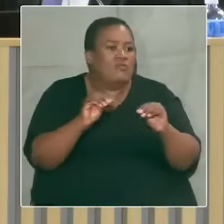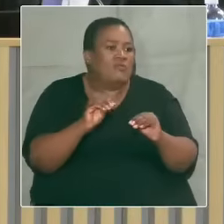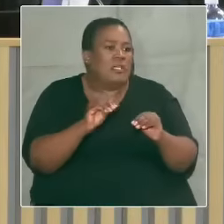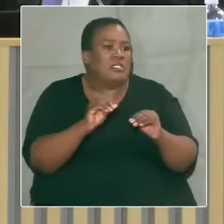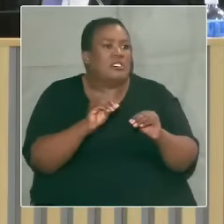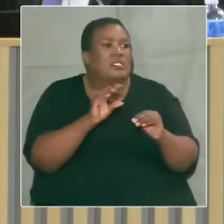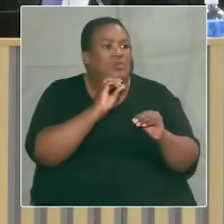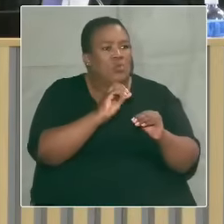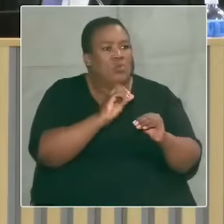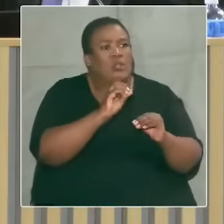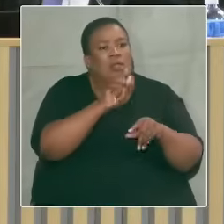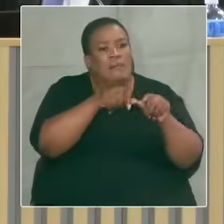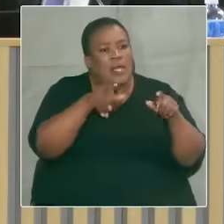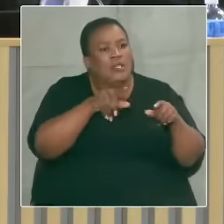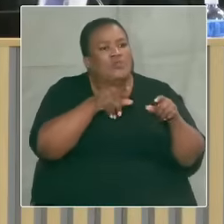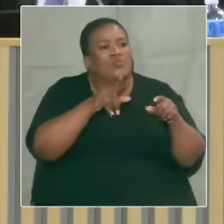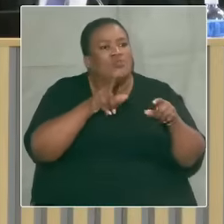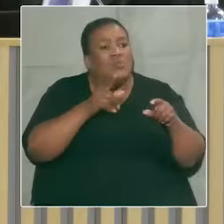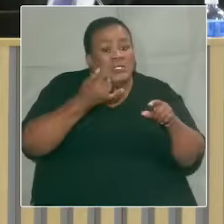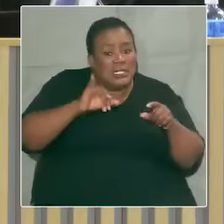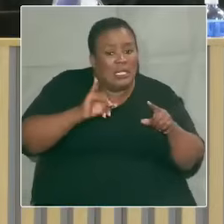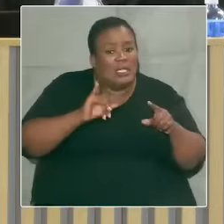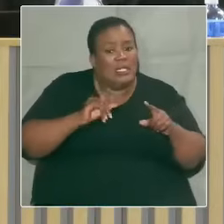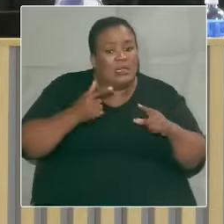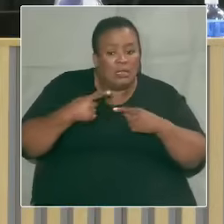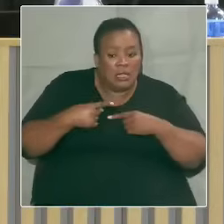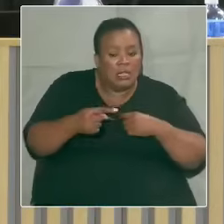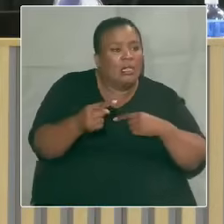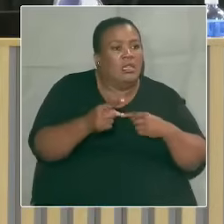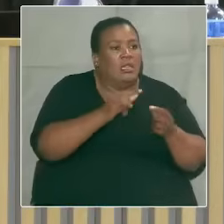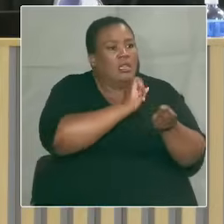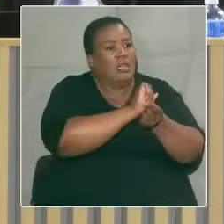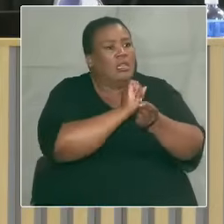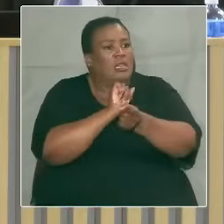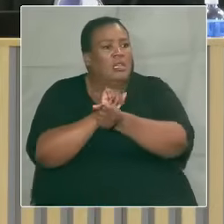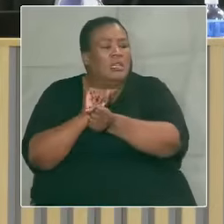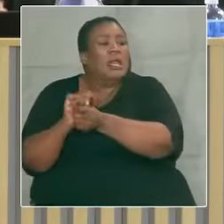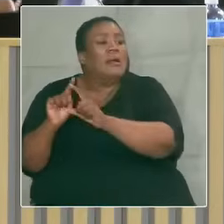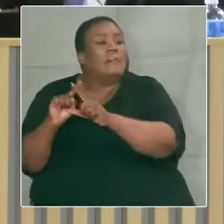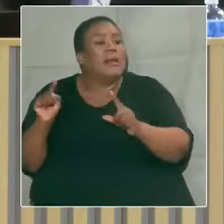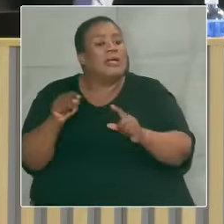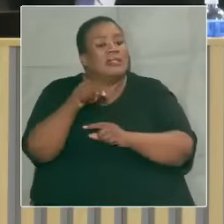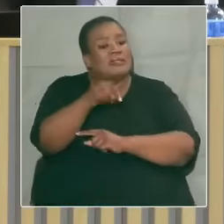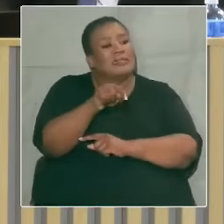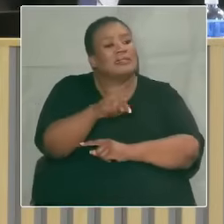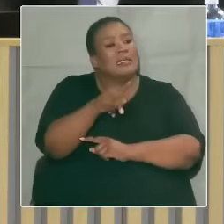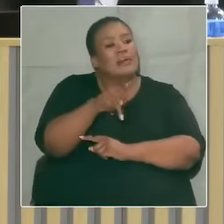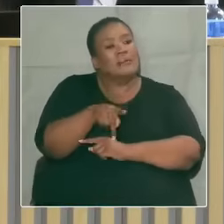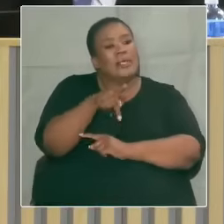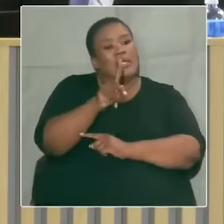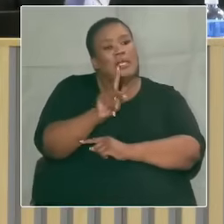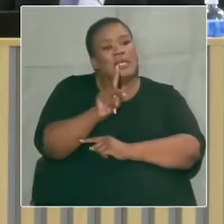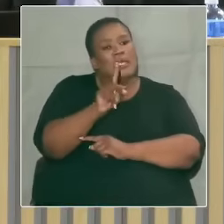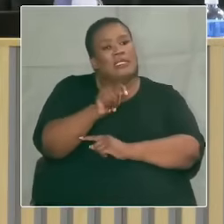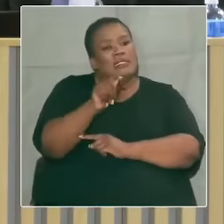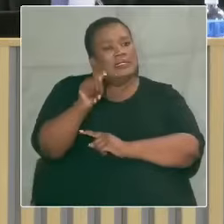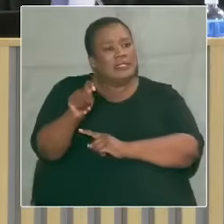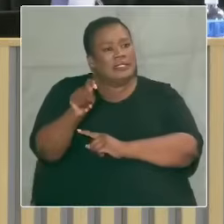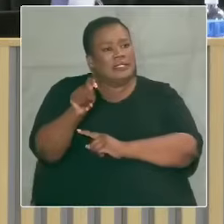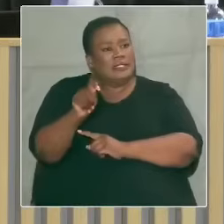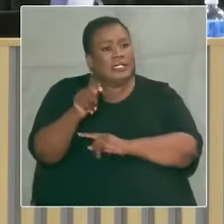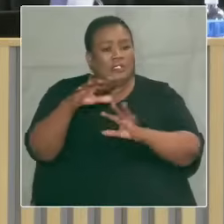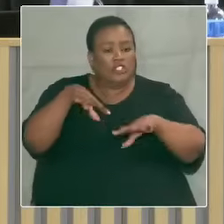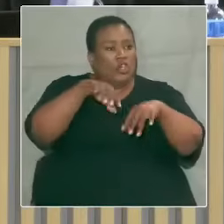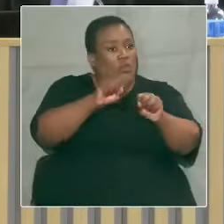and arrests. But upon the PKTT taking over, there's